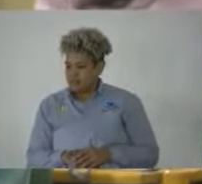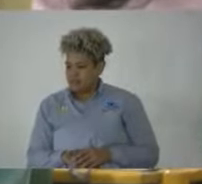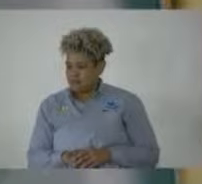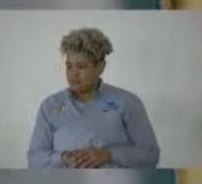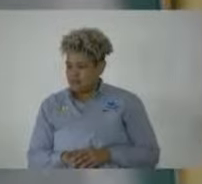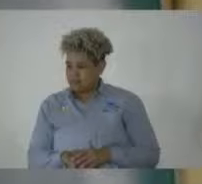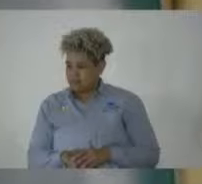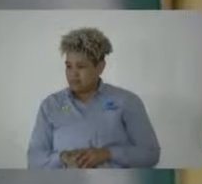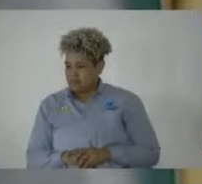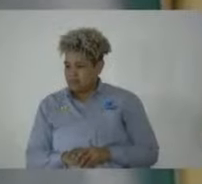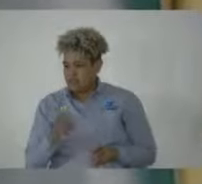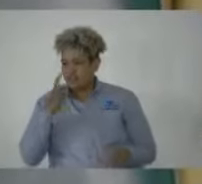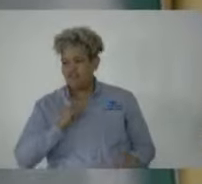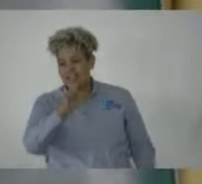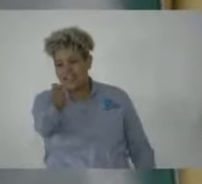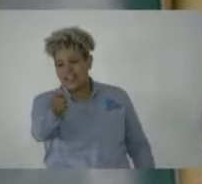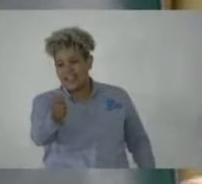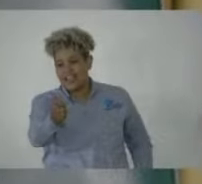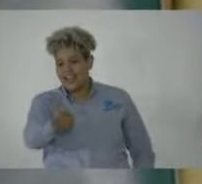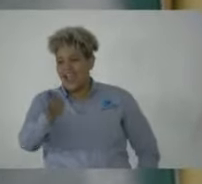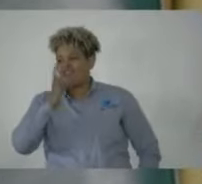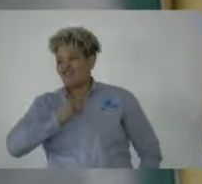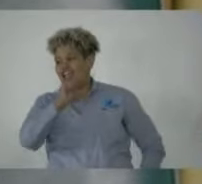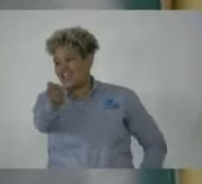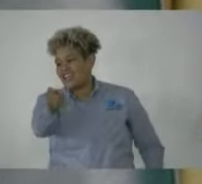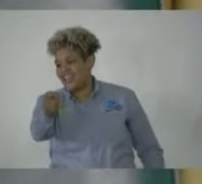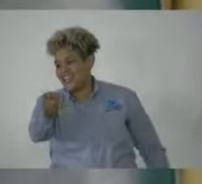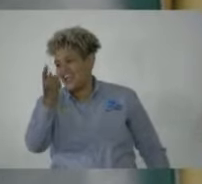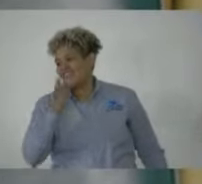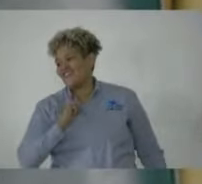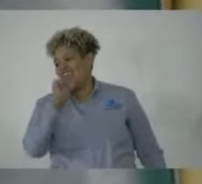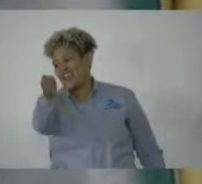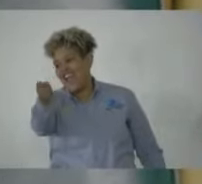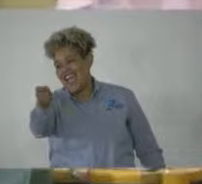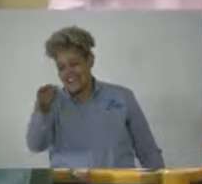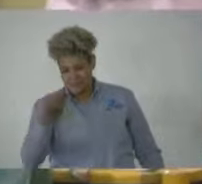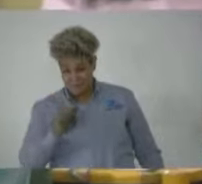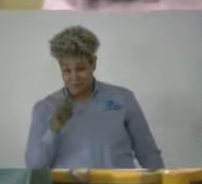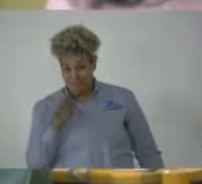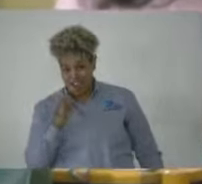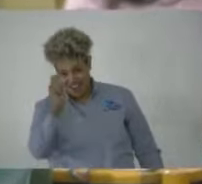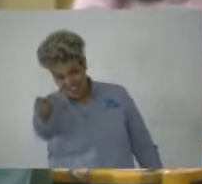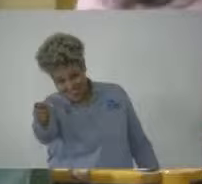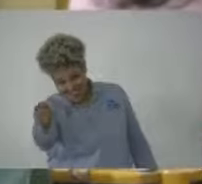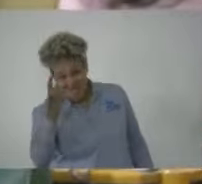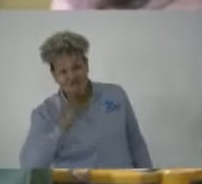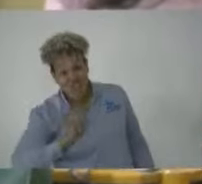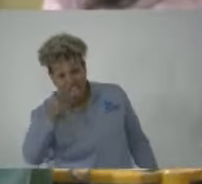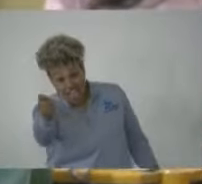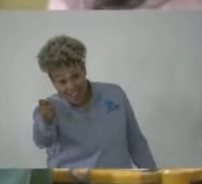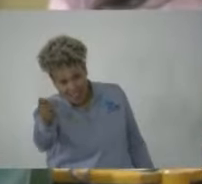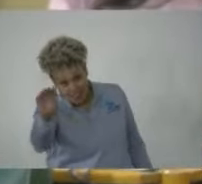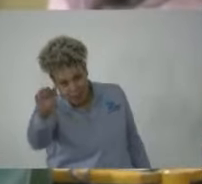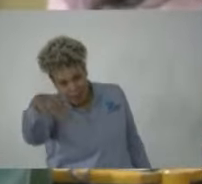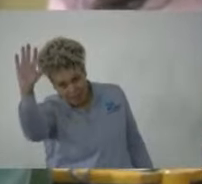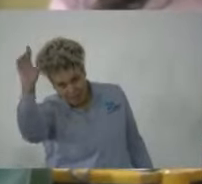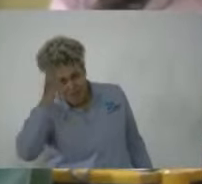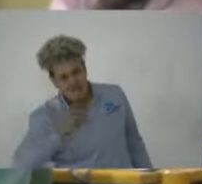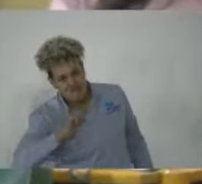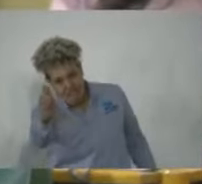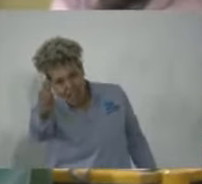Then give me the red card. Red card. Red card. Red card. Red card.